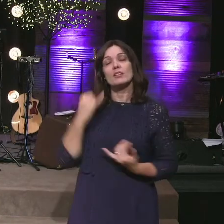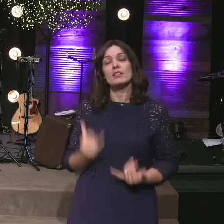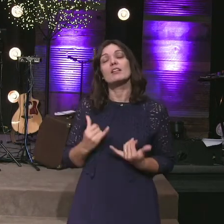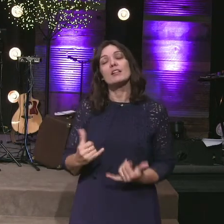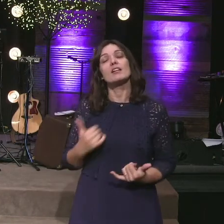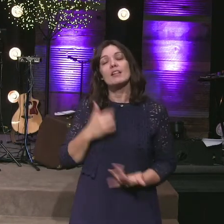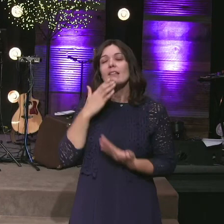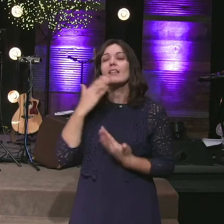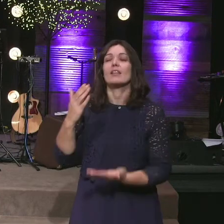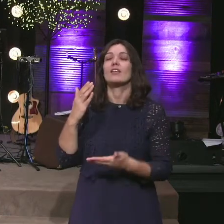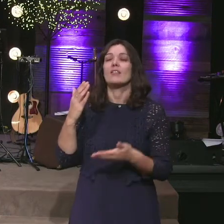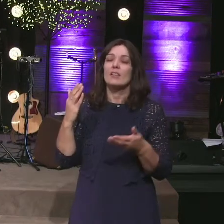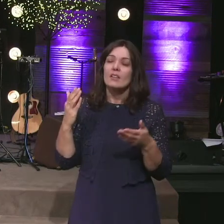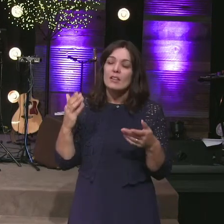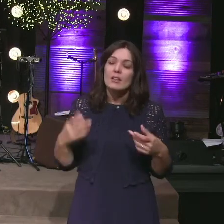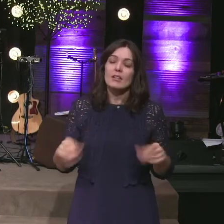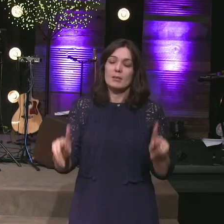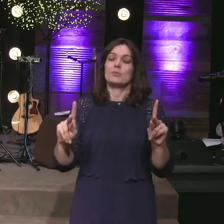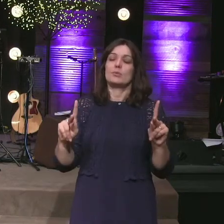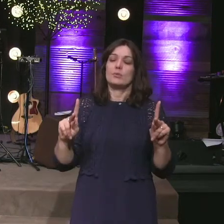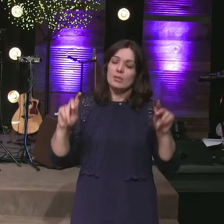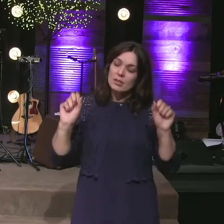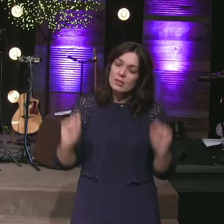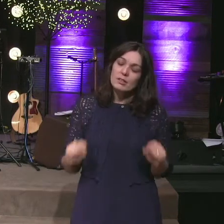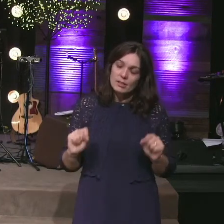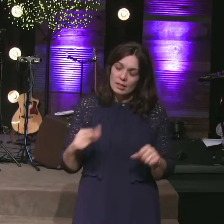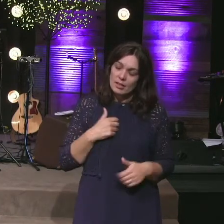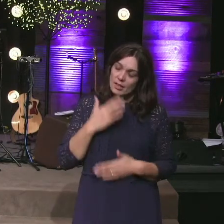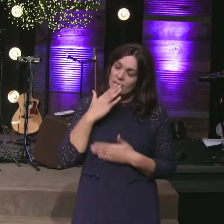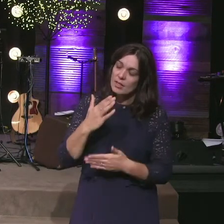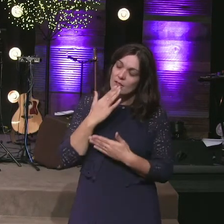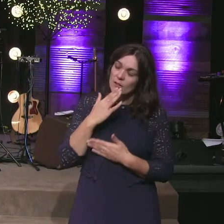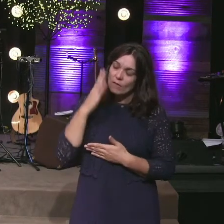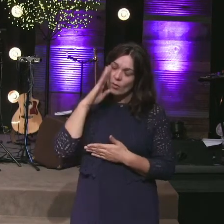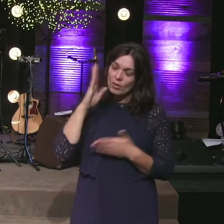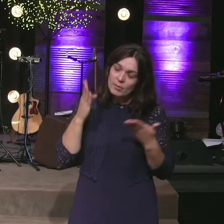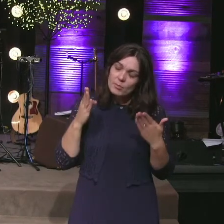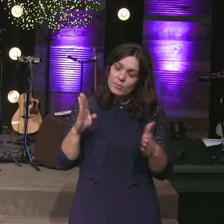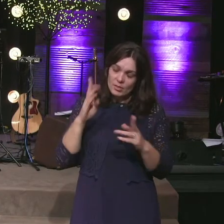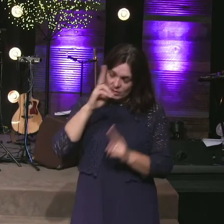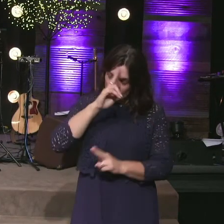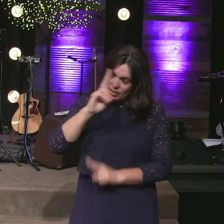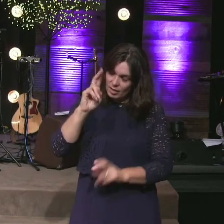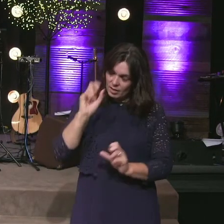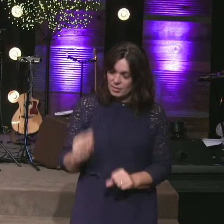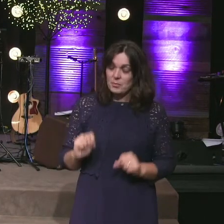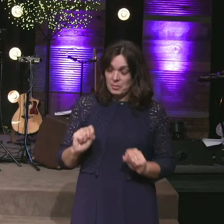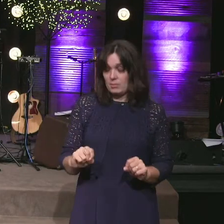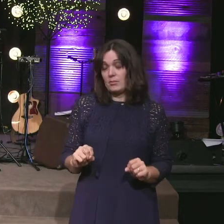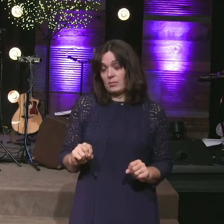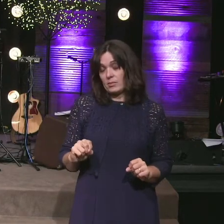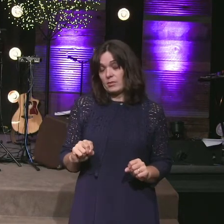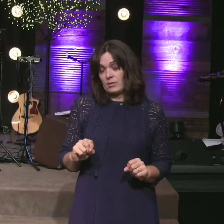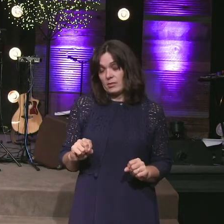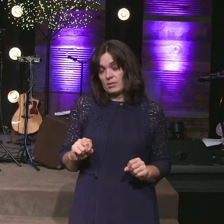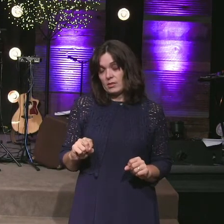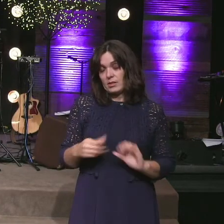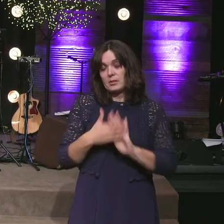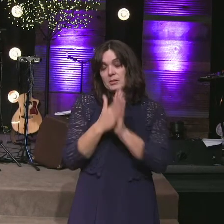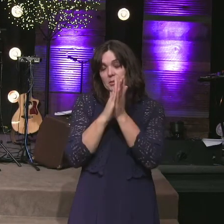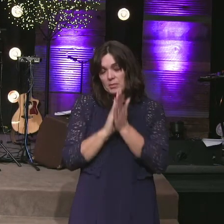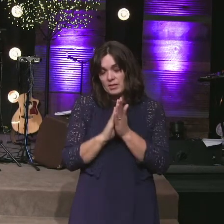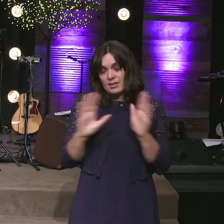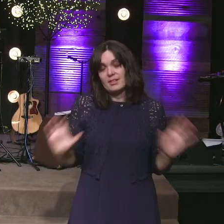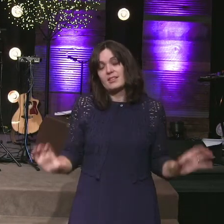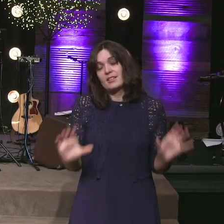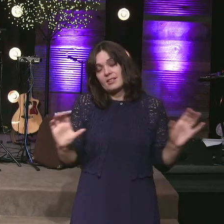the opportunity. Father, I thank you for the privilege and the honor that it is to be the church.